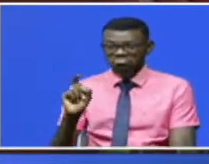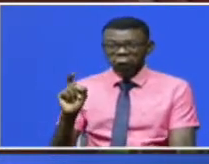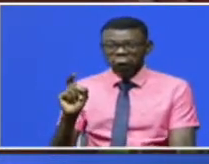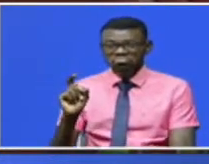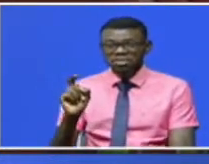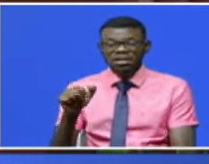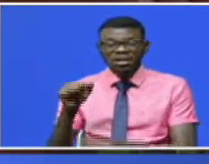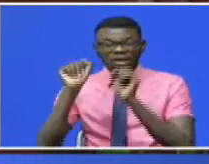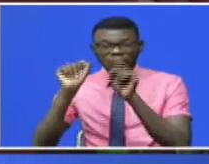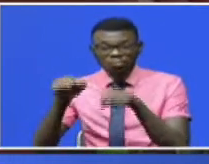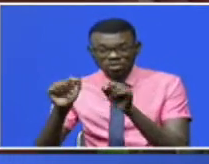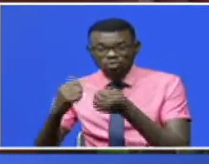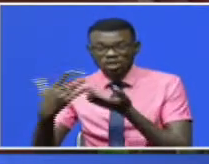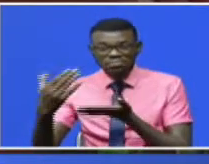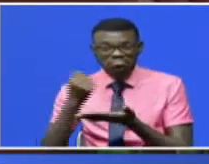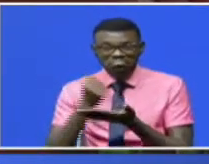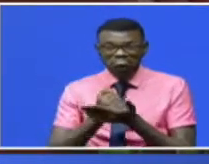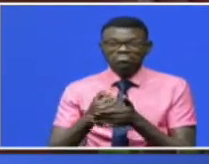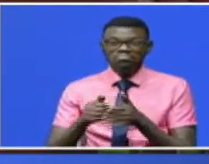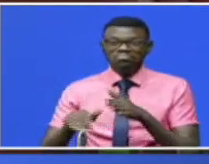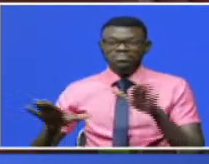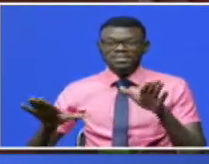Can he appoint a deputy governor?